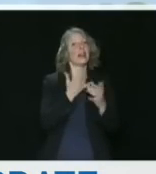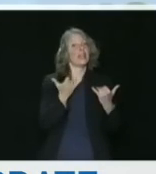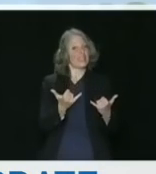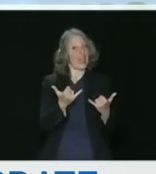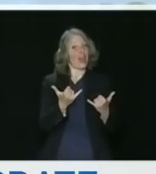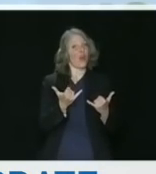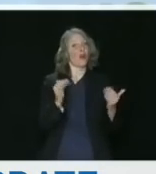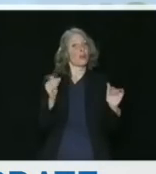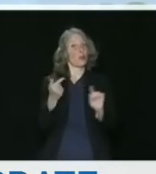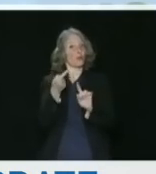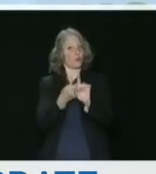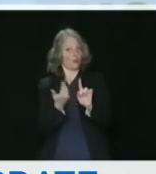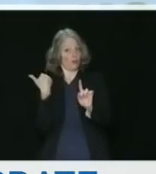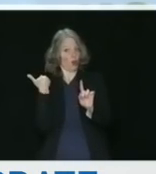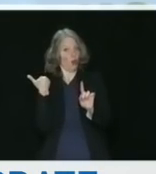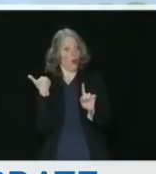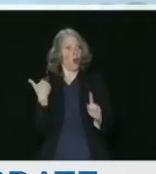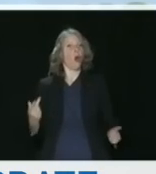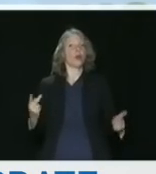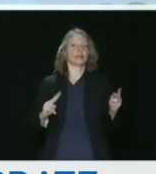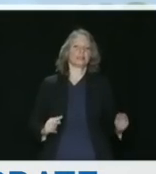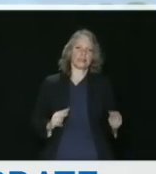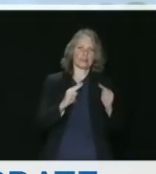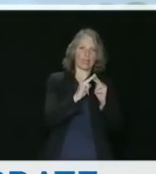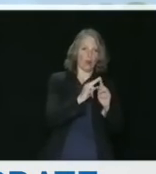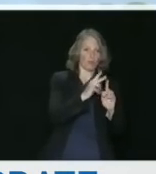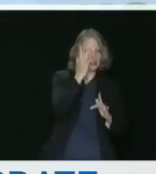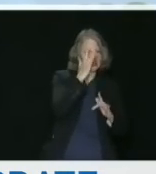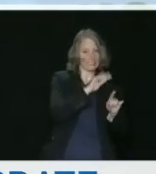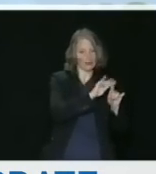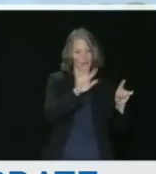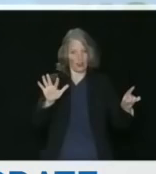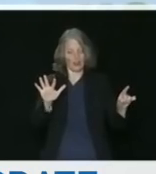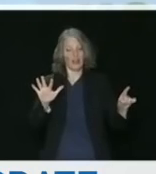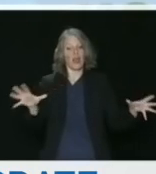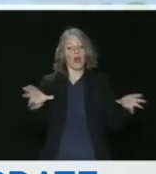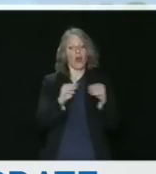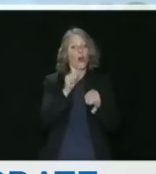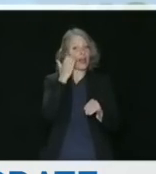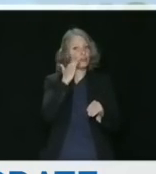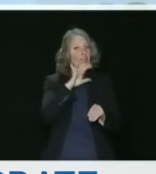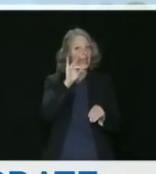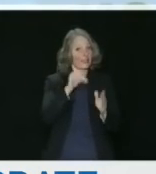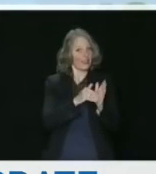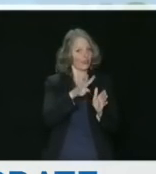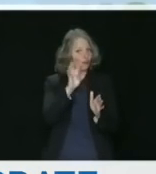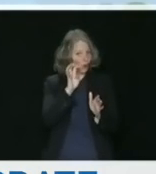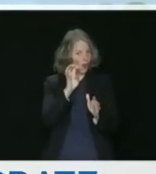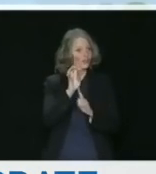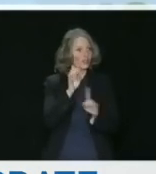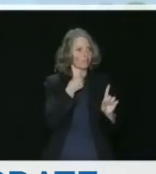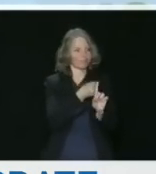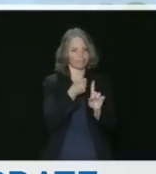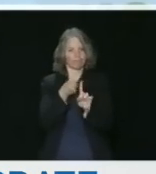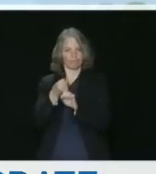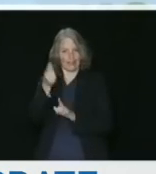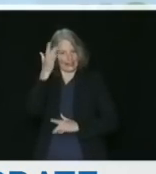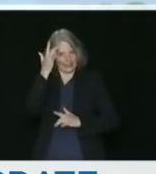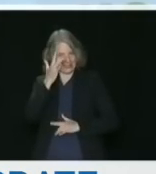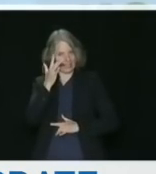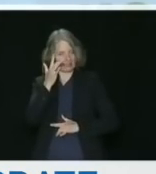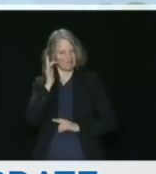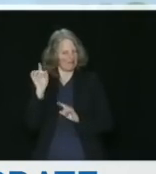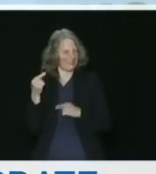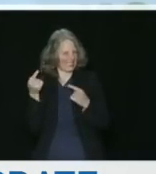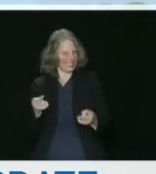double what they were a month ago, with over 8,400 cases being reported daily over the past week.